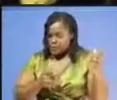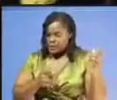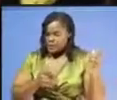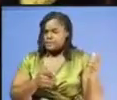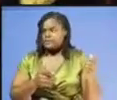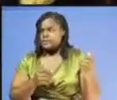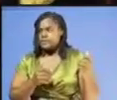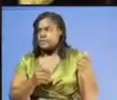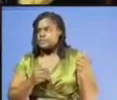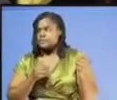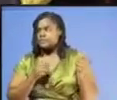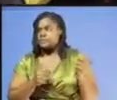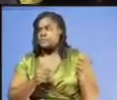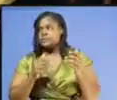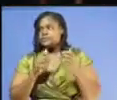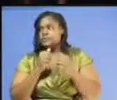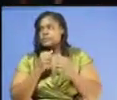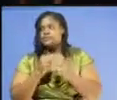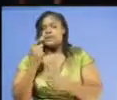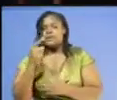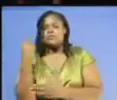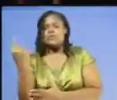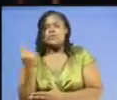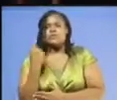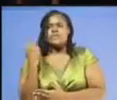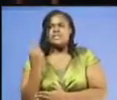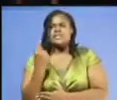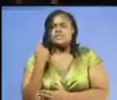Listen to me a moment.